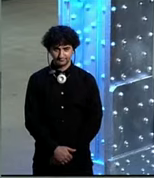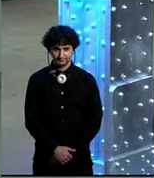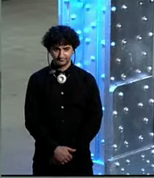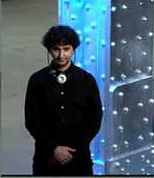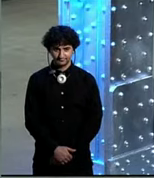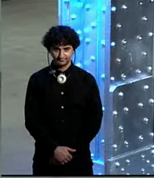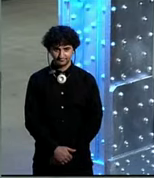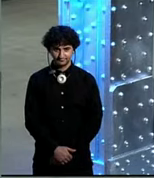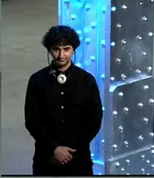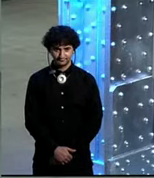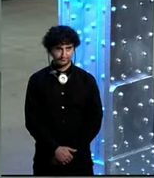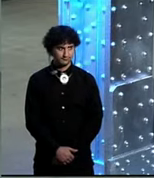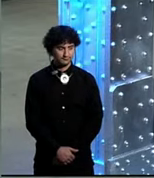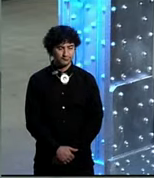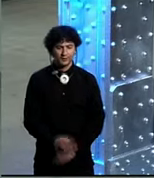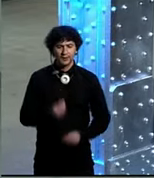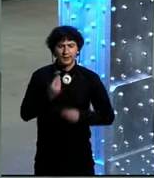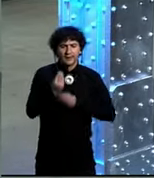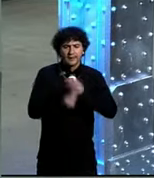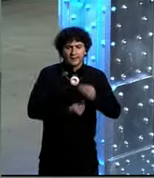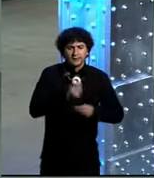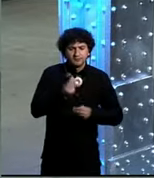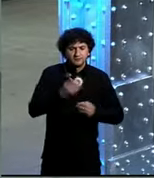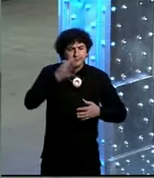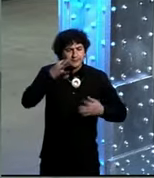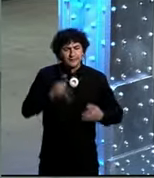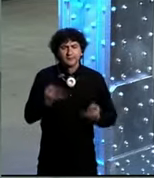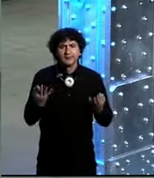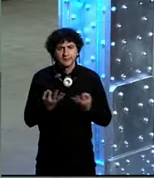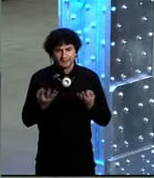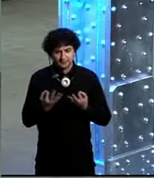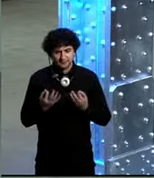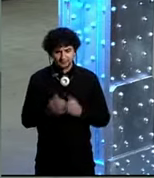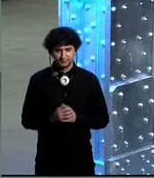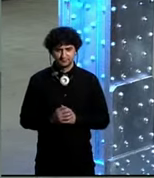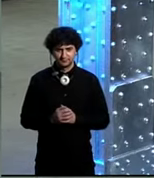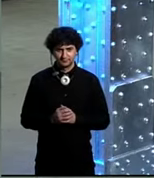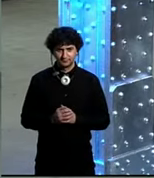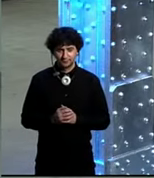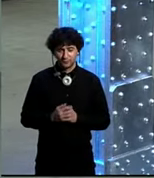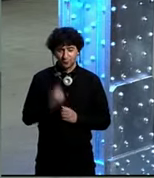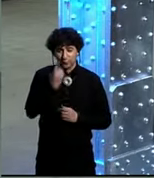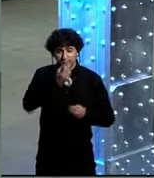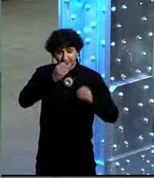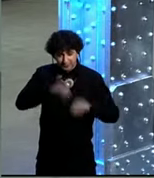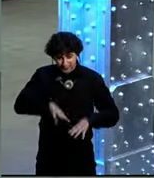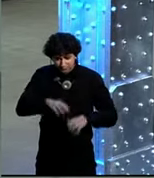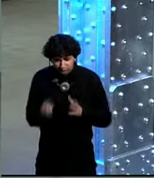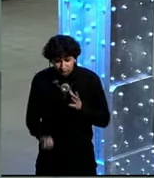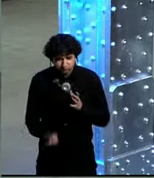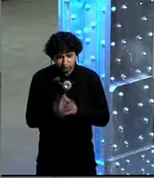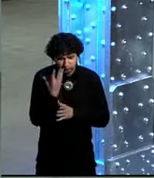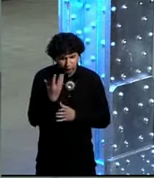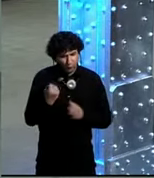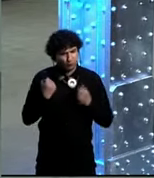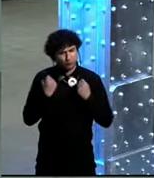mill sessions. But how we did it was, since we had created such a huge backstory, where many of us were actually